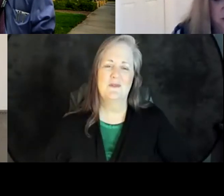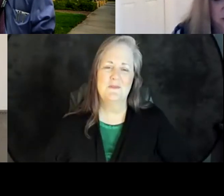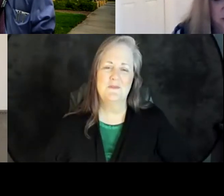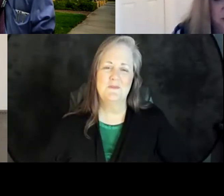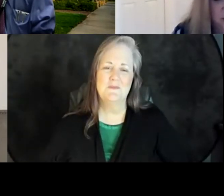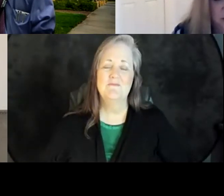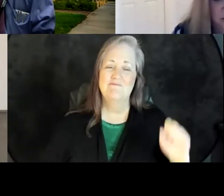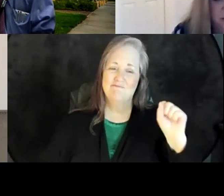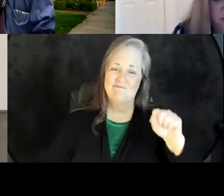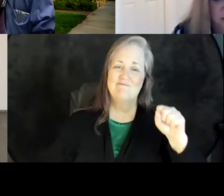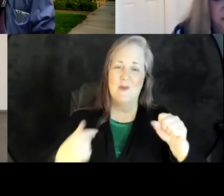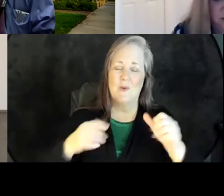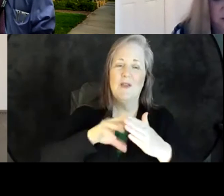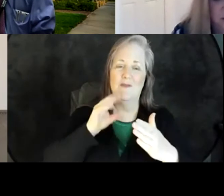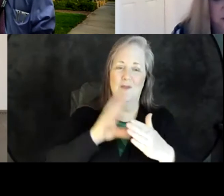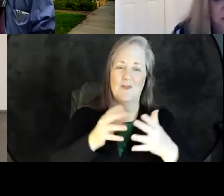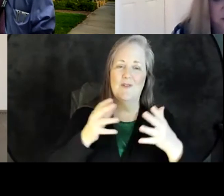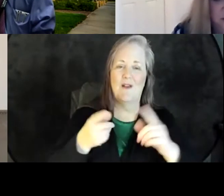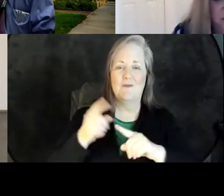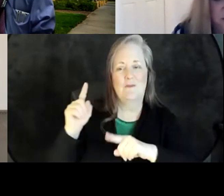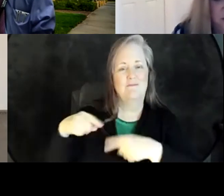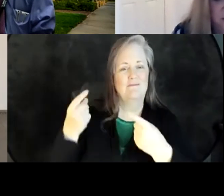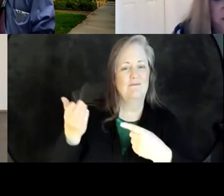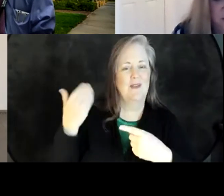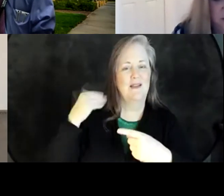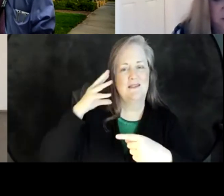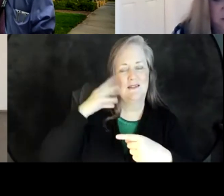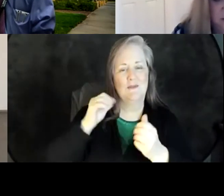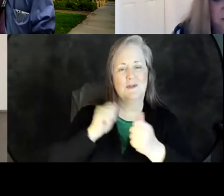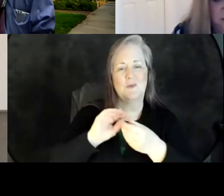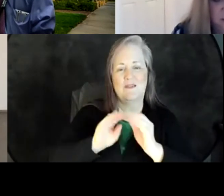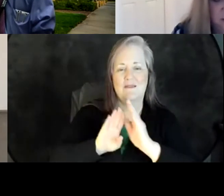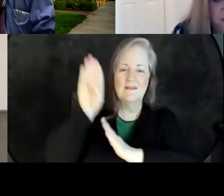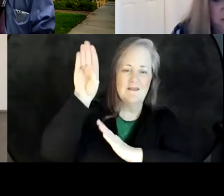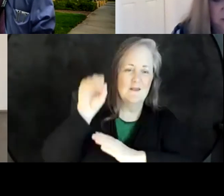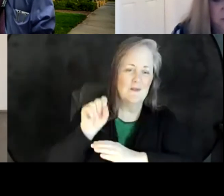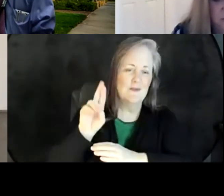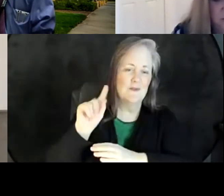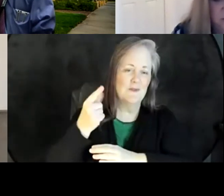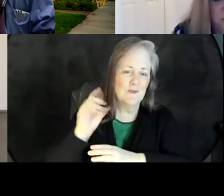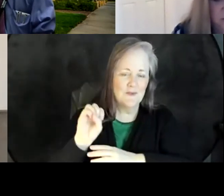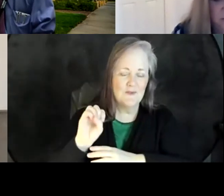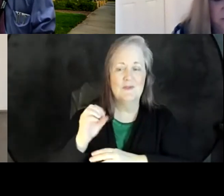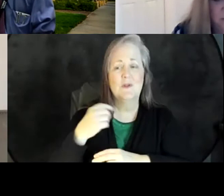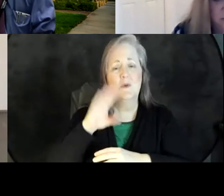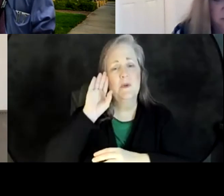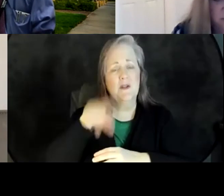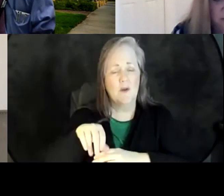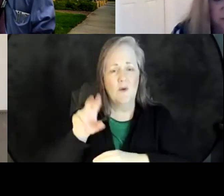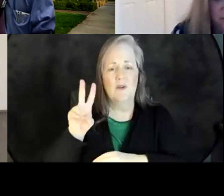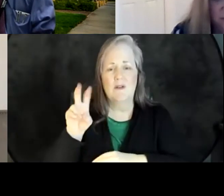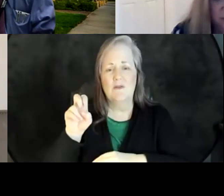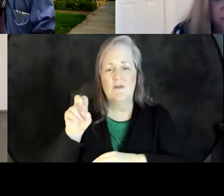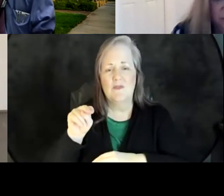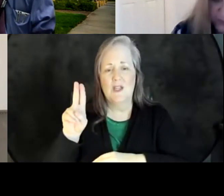Yes, we've learned a lot from the past experiences with the surges, and we know the venues and